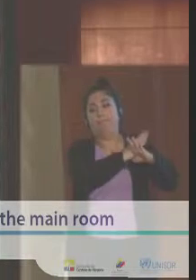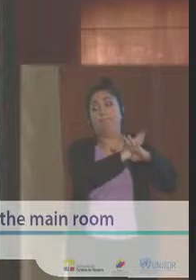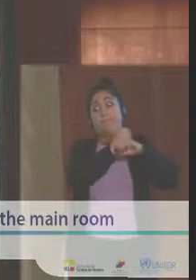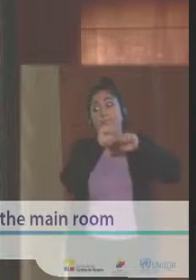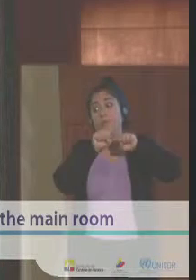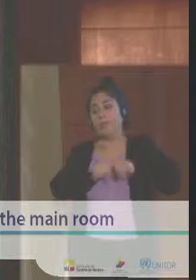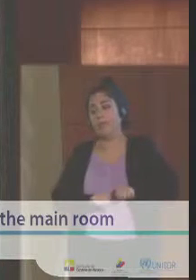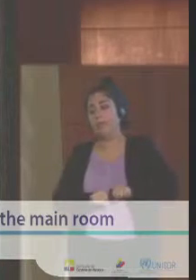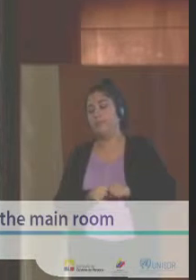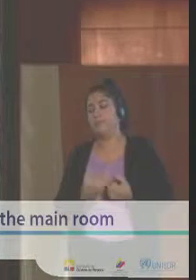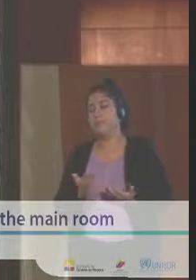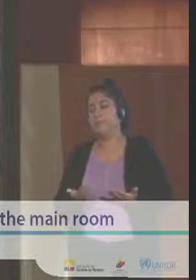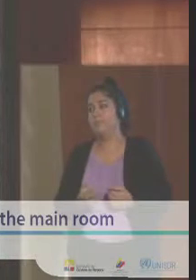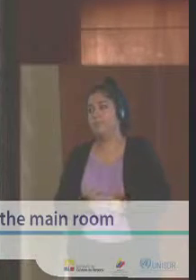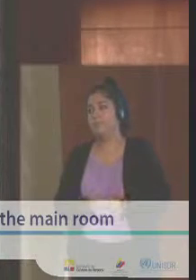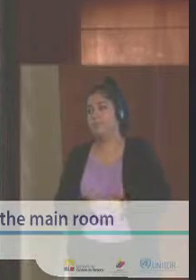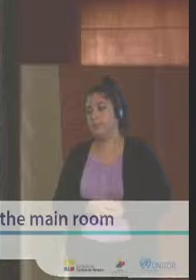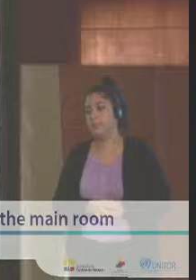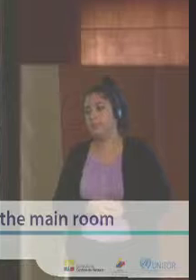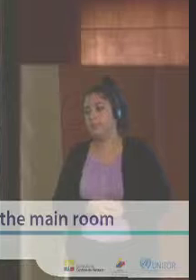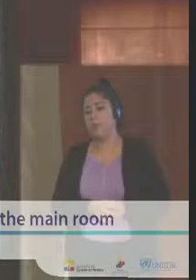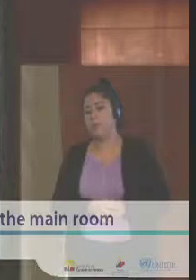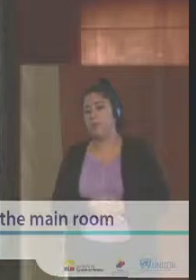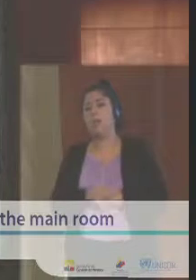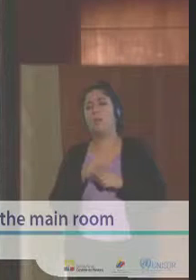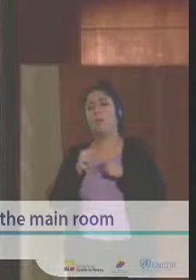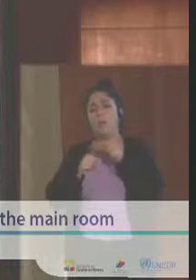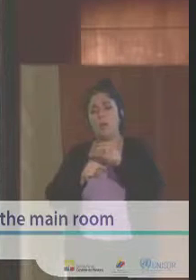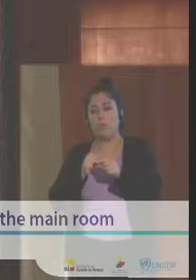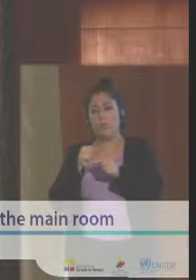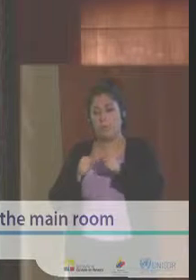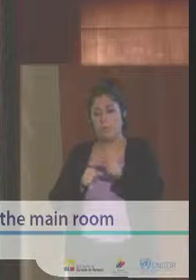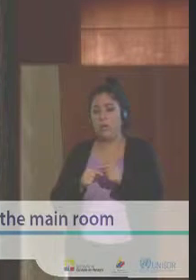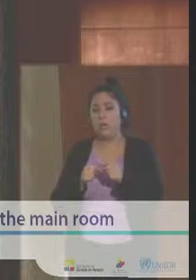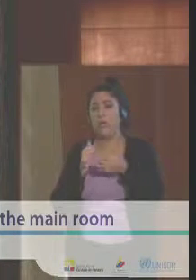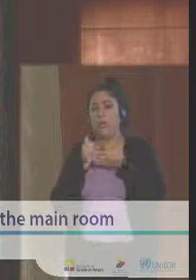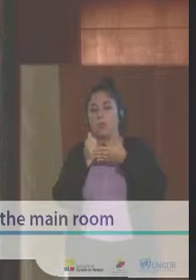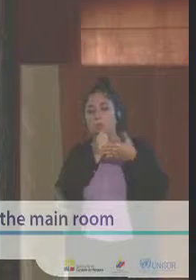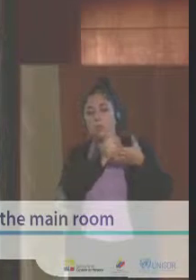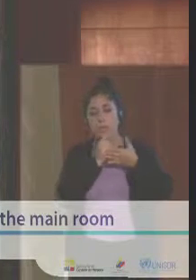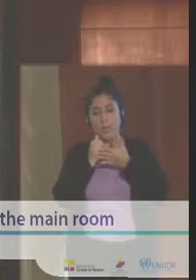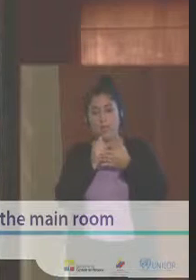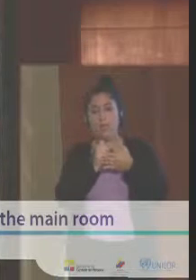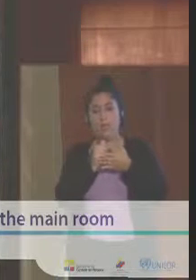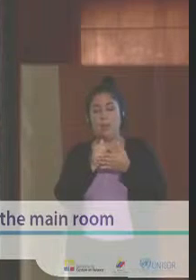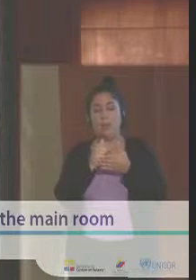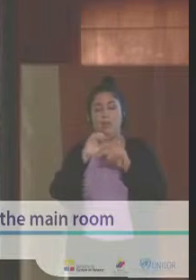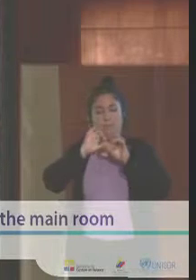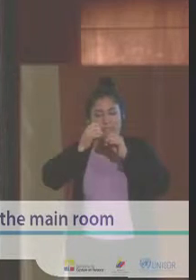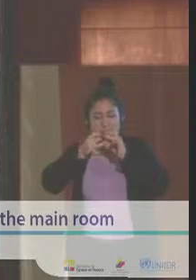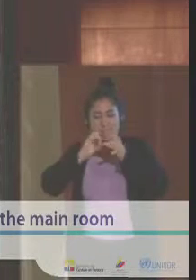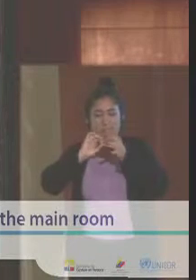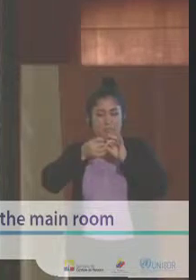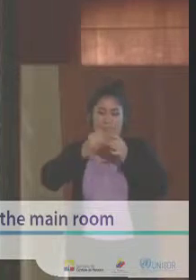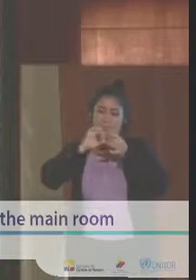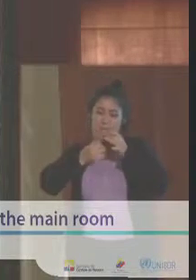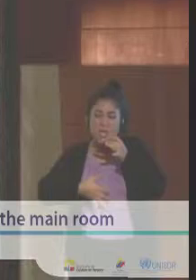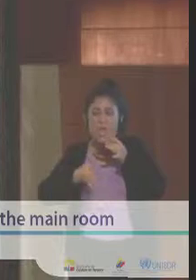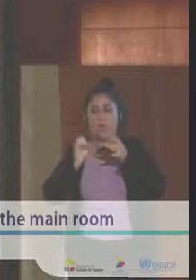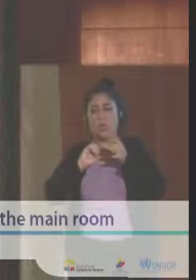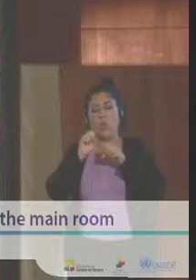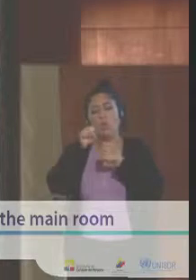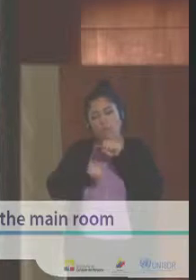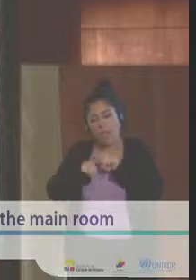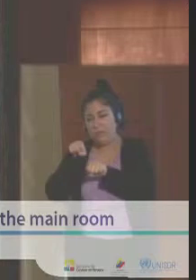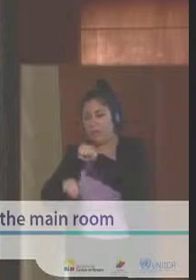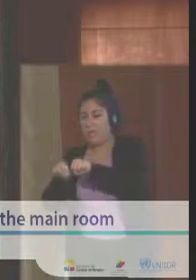And when we talk about reactive management, we're basically minimizing damage or the loss of recovery of services. As